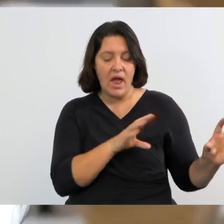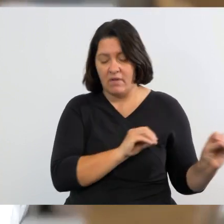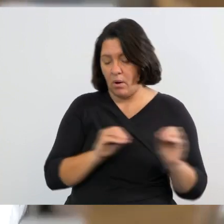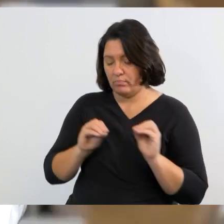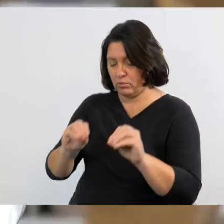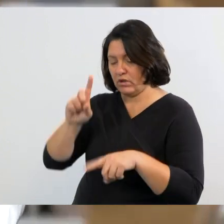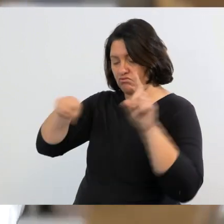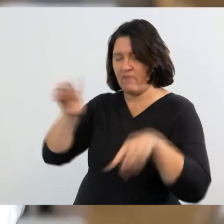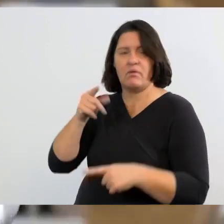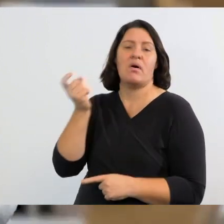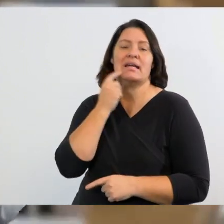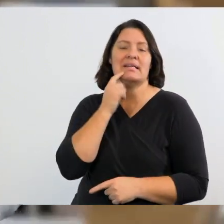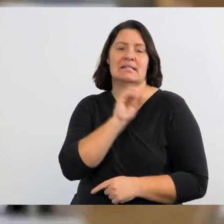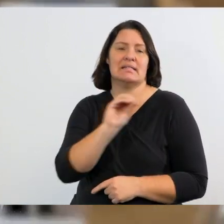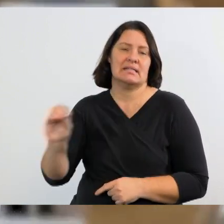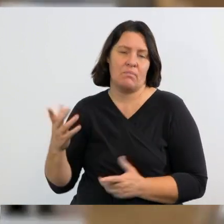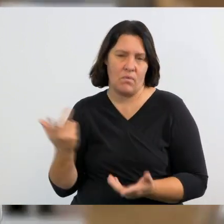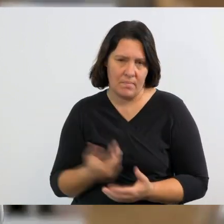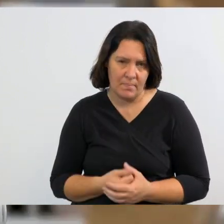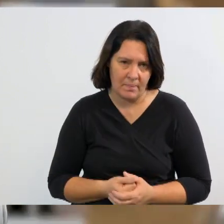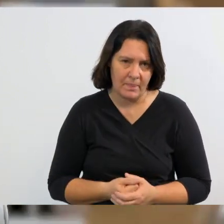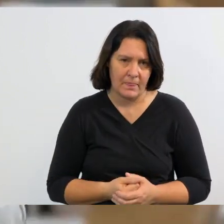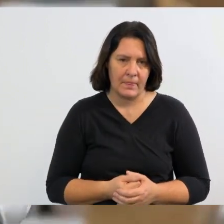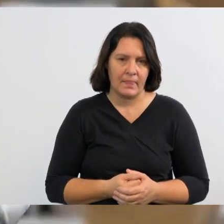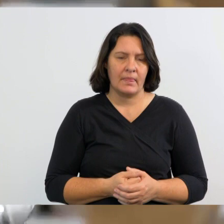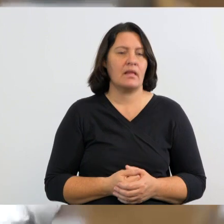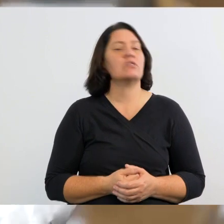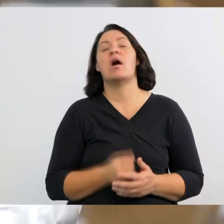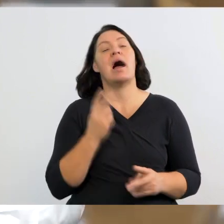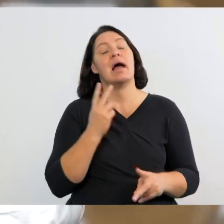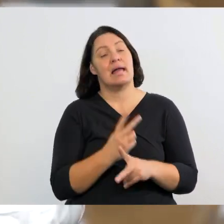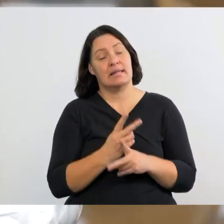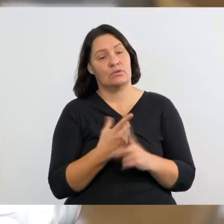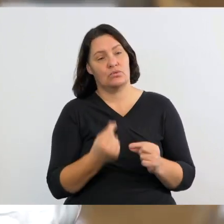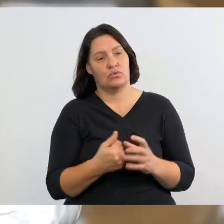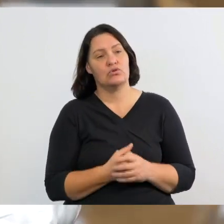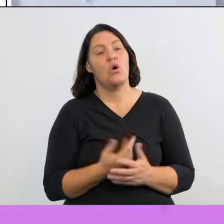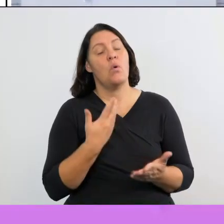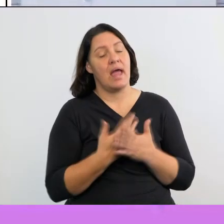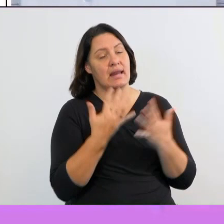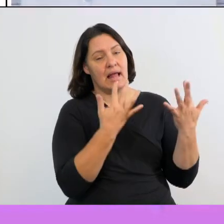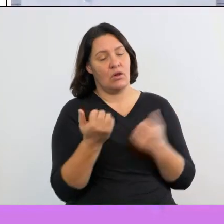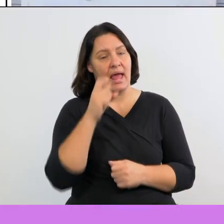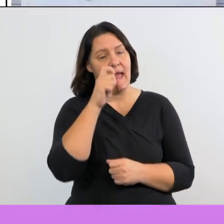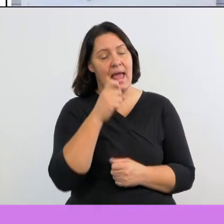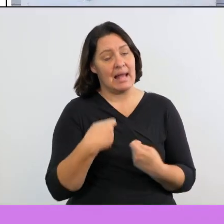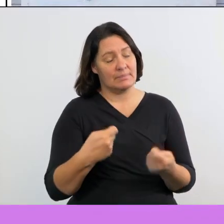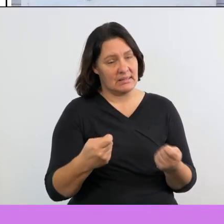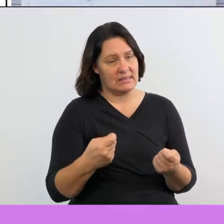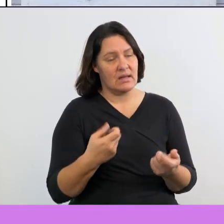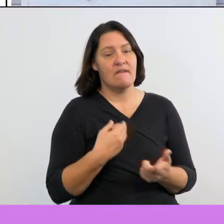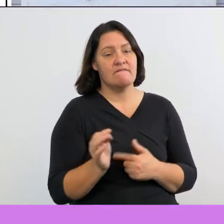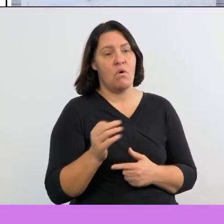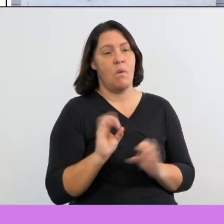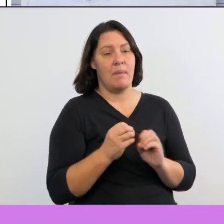so that when you have to do the graph, your life just becomes easier. Just to go through this one again, in order to calculate the